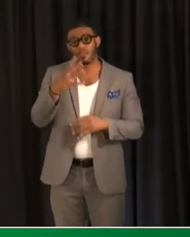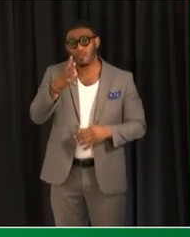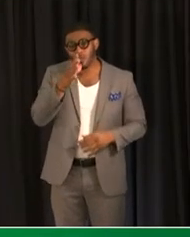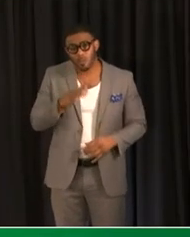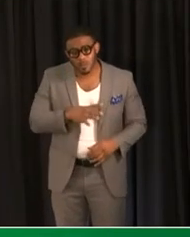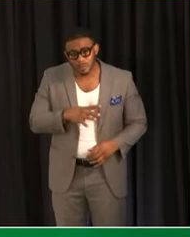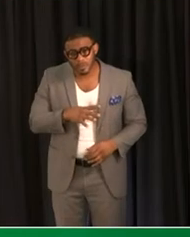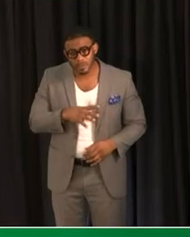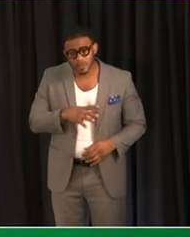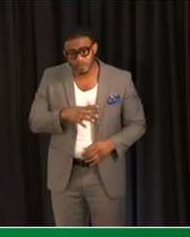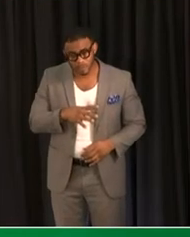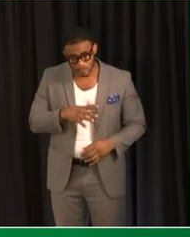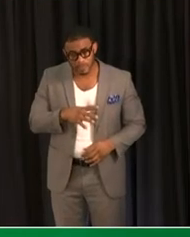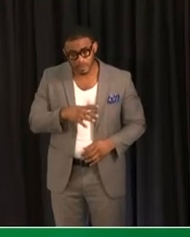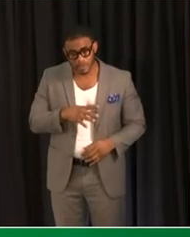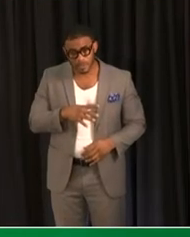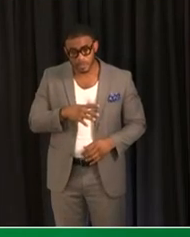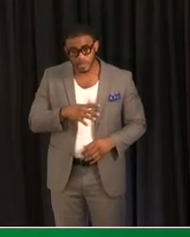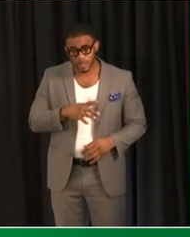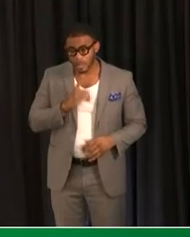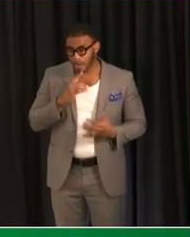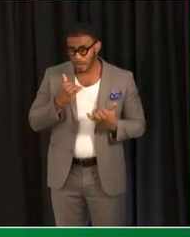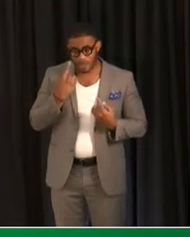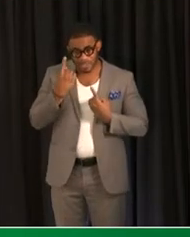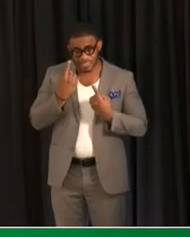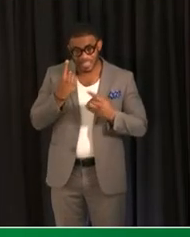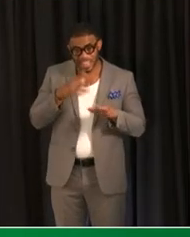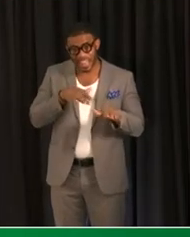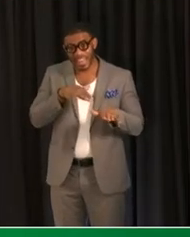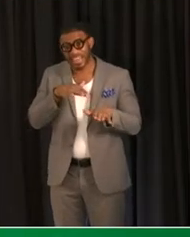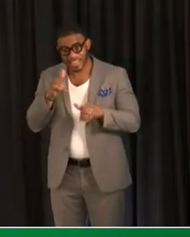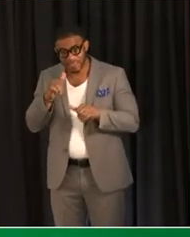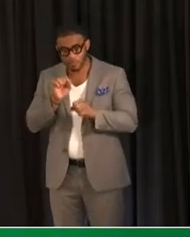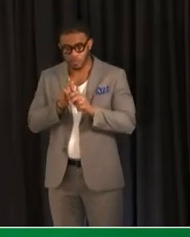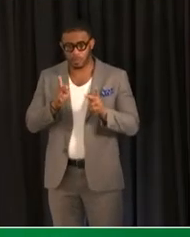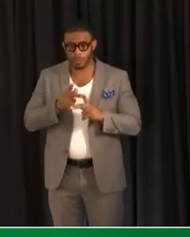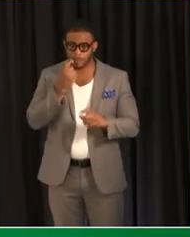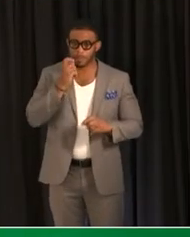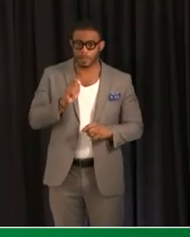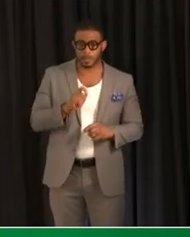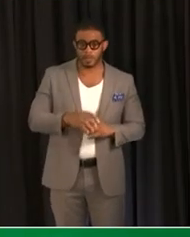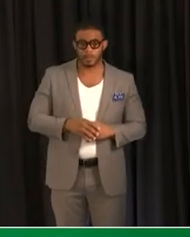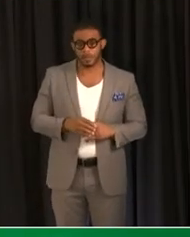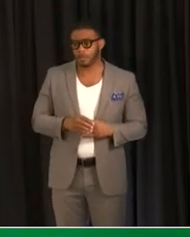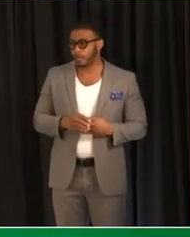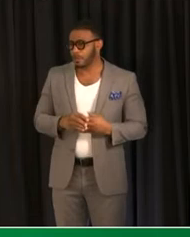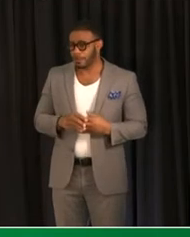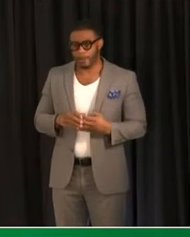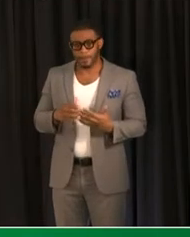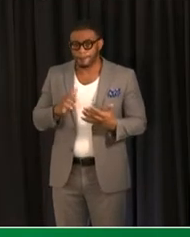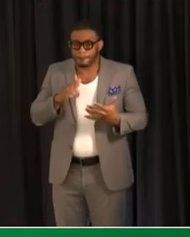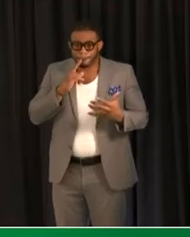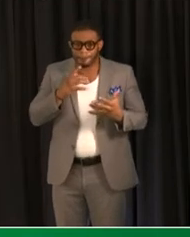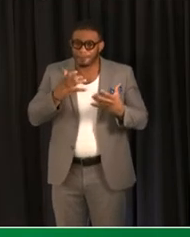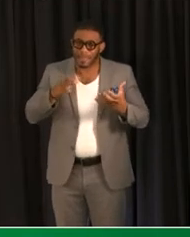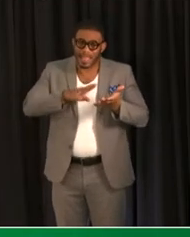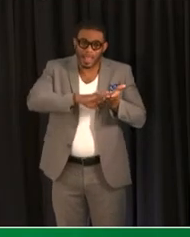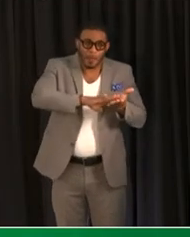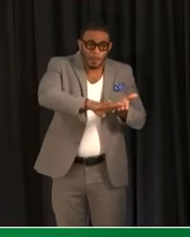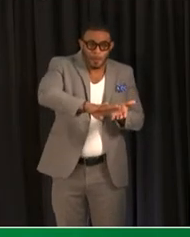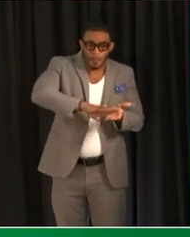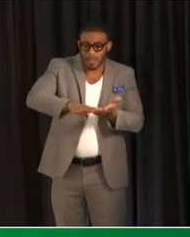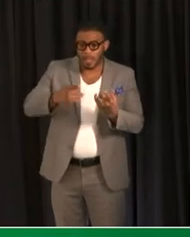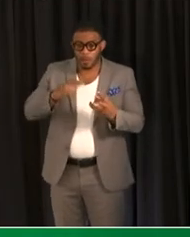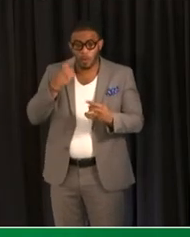1 in 4 women, due to a McKinsey study, are now considering leaving the workplace. And, you know, we've seen mass